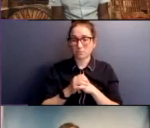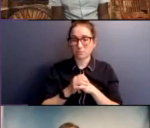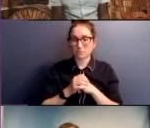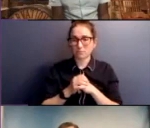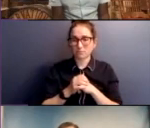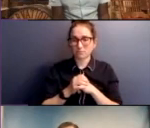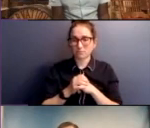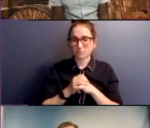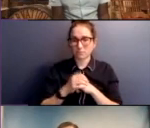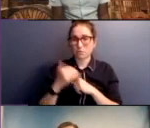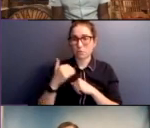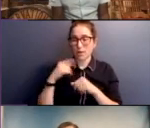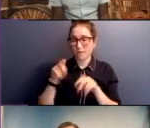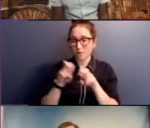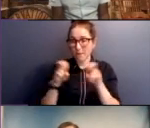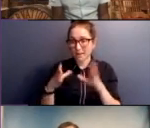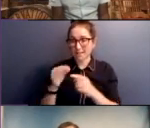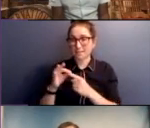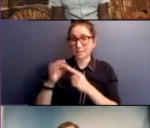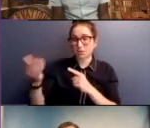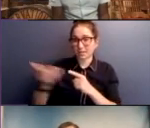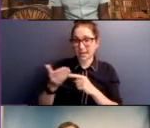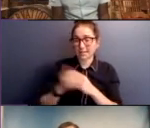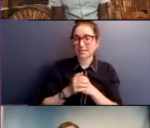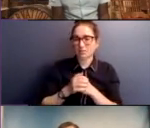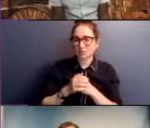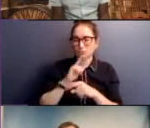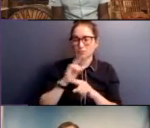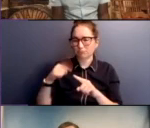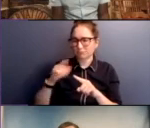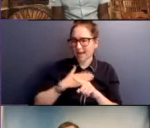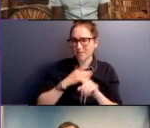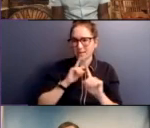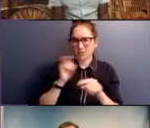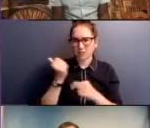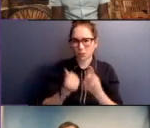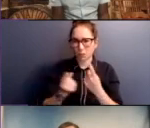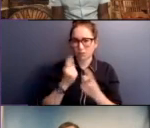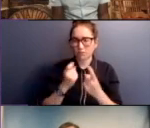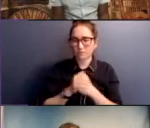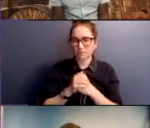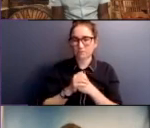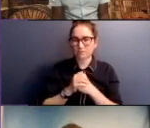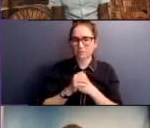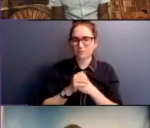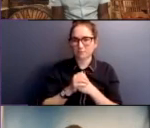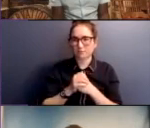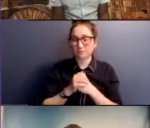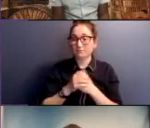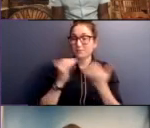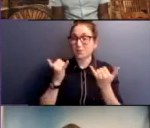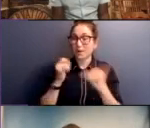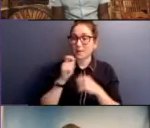our panelists here and our special guest who are glad to answer any questions. So turn your mic on